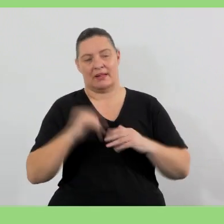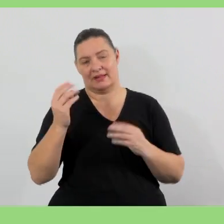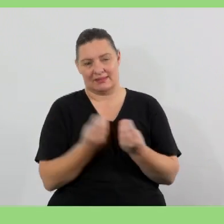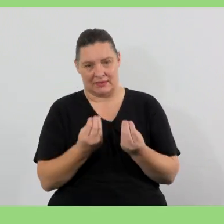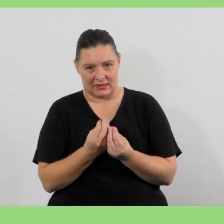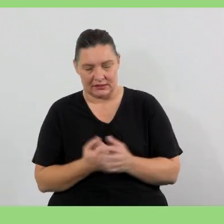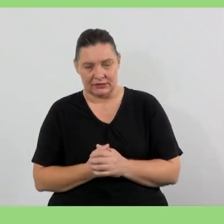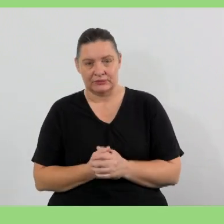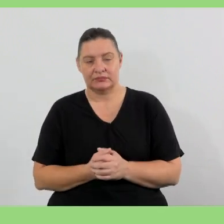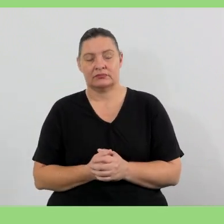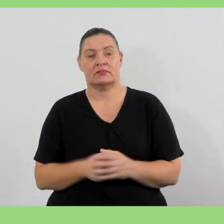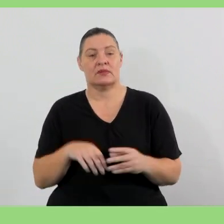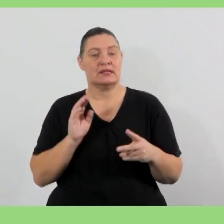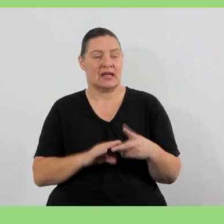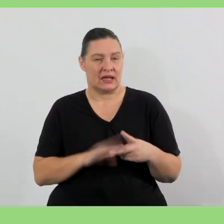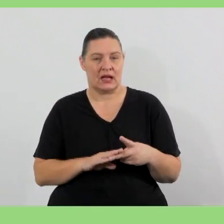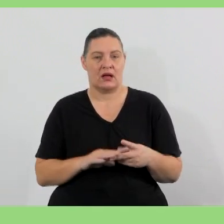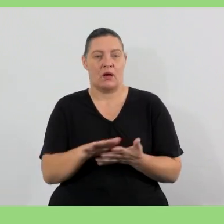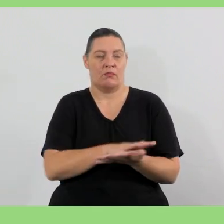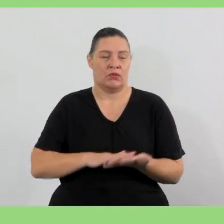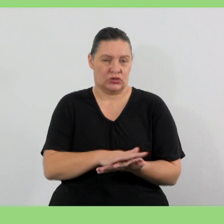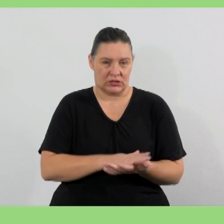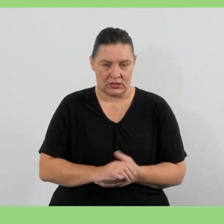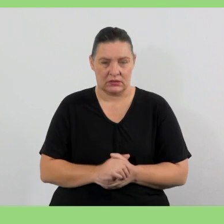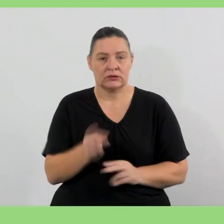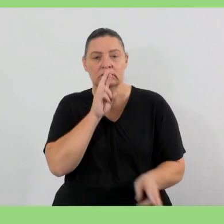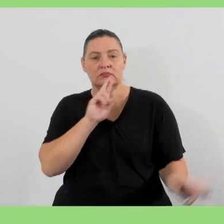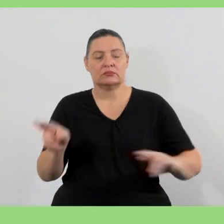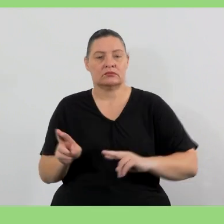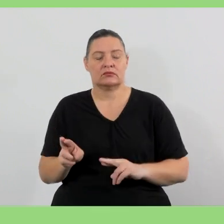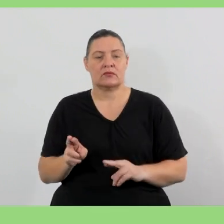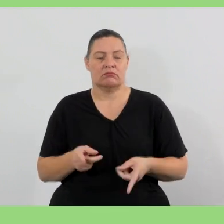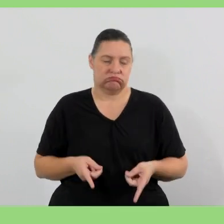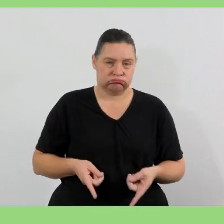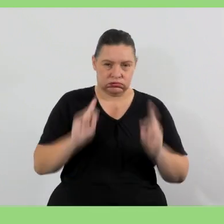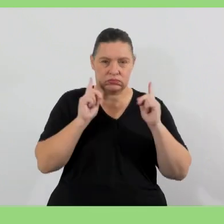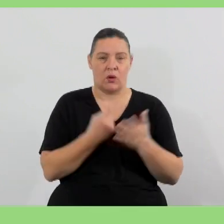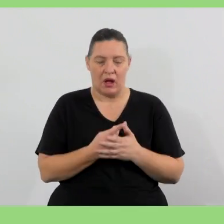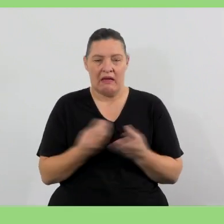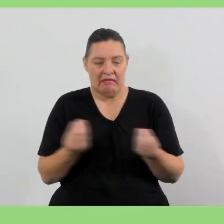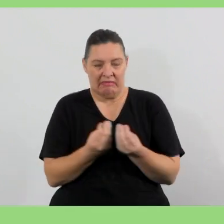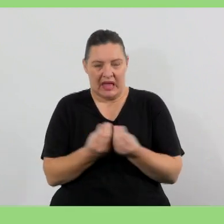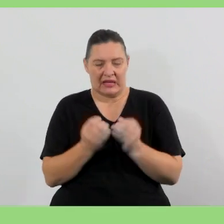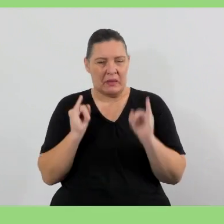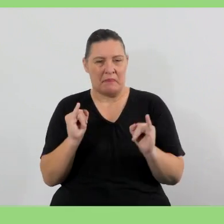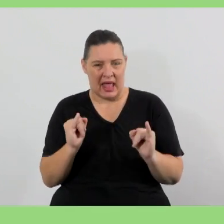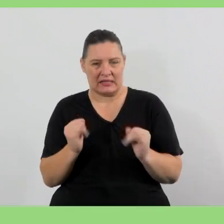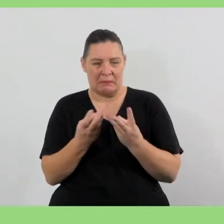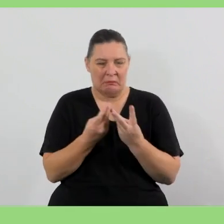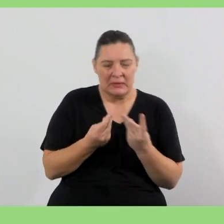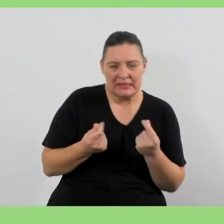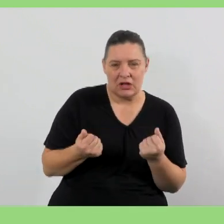something. Right, the second one is pollution. This refers to the harm done when toxic substances